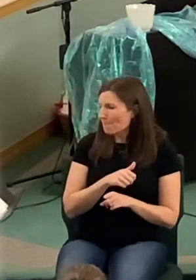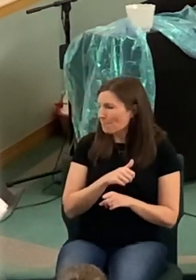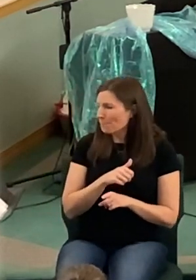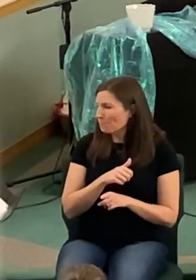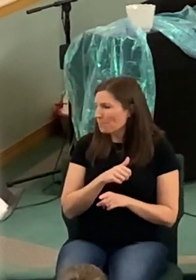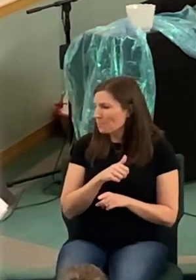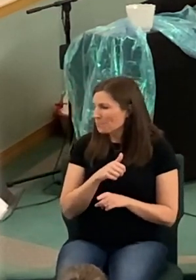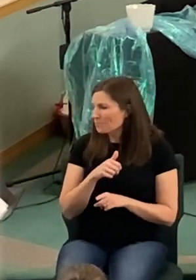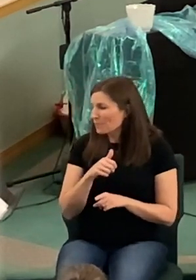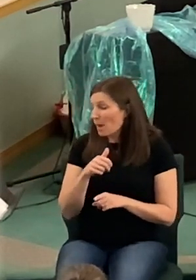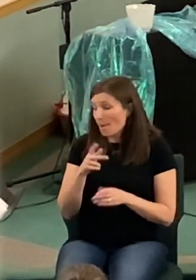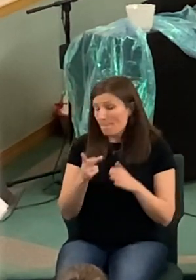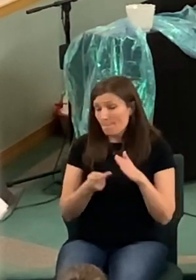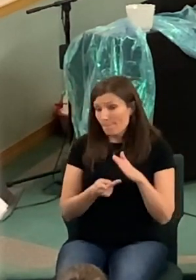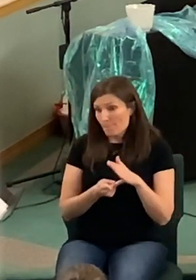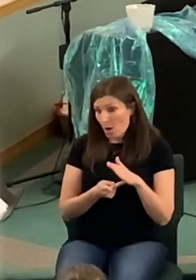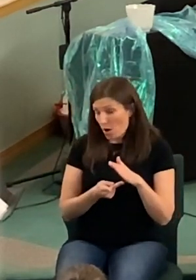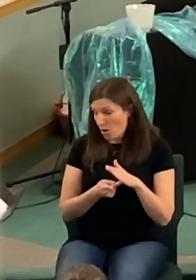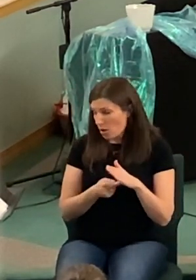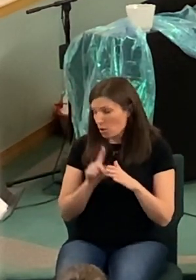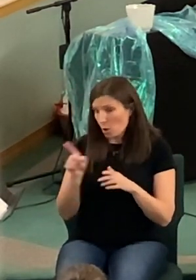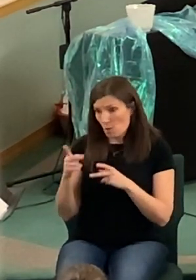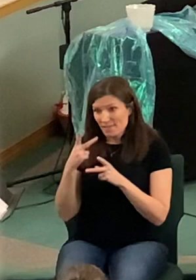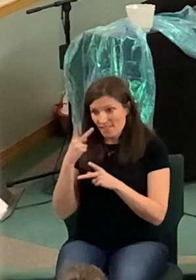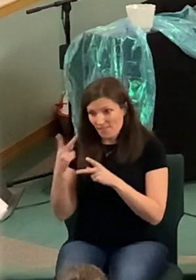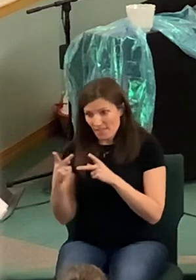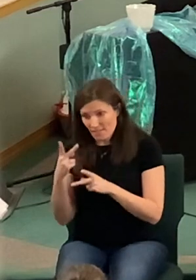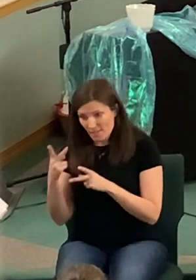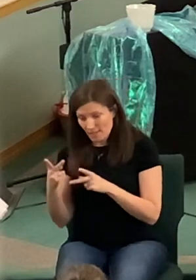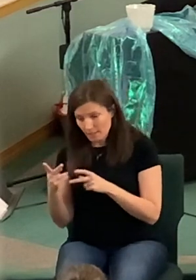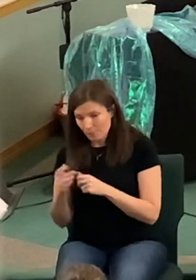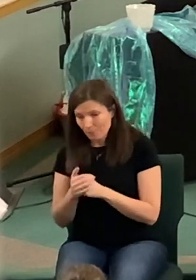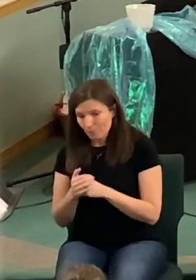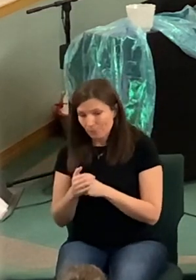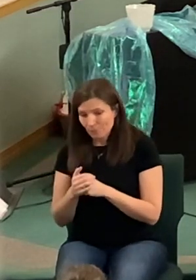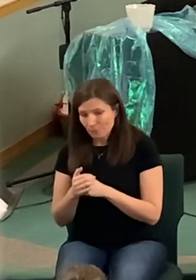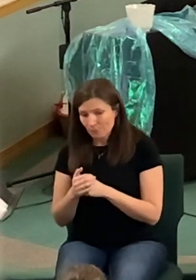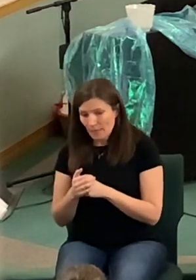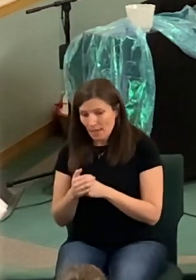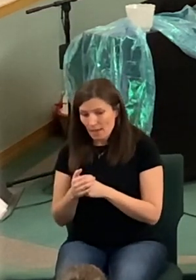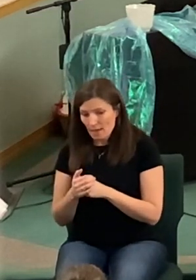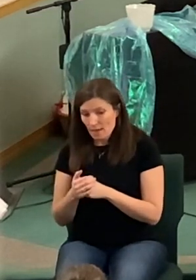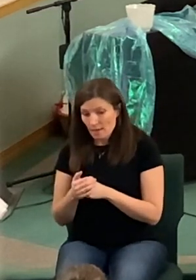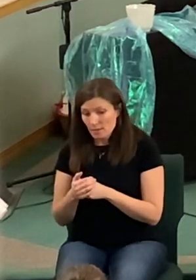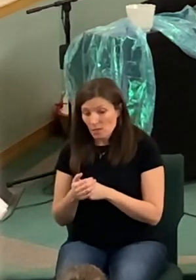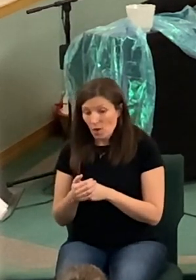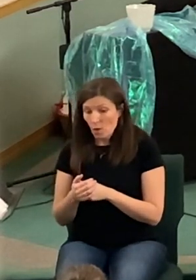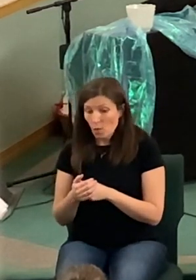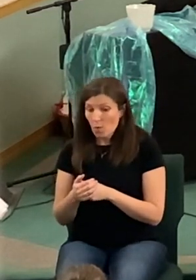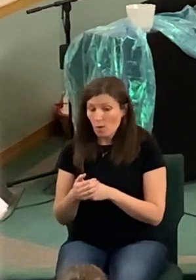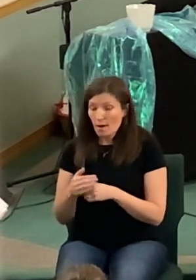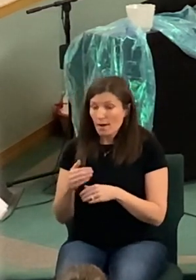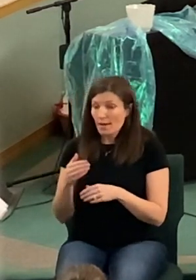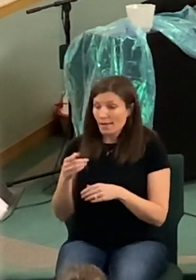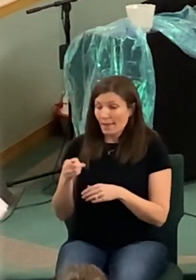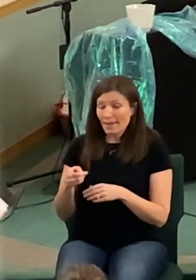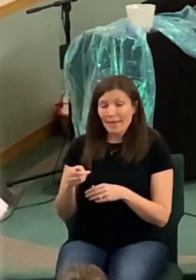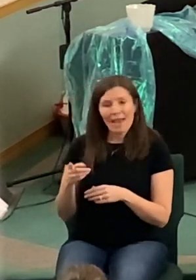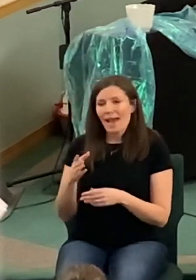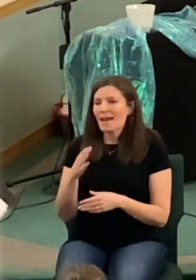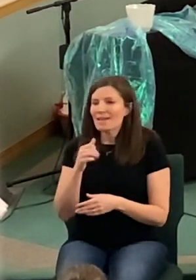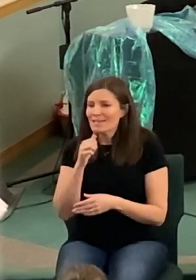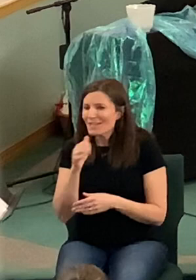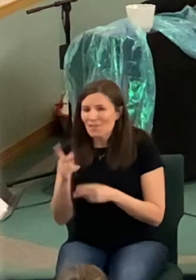Colossae. Paul had been spending a period of time in Rome under house arrest, and so Paul ends up writing this letter that he